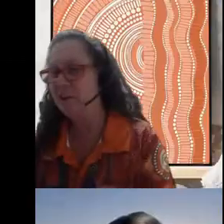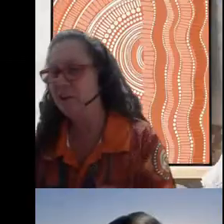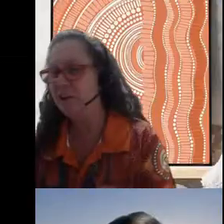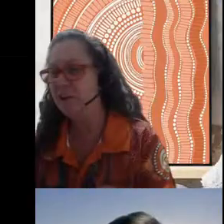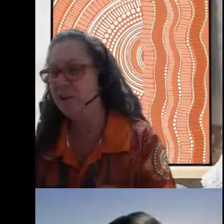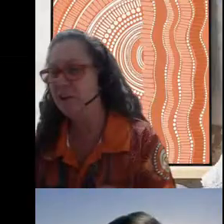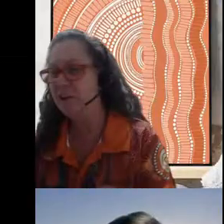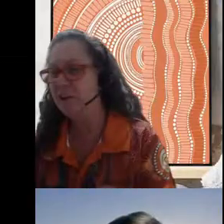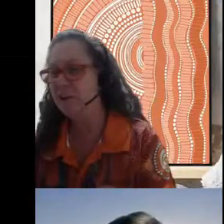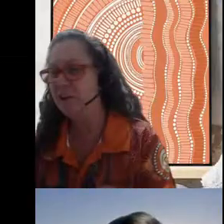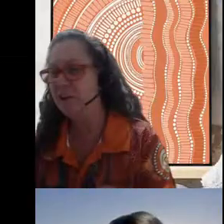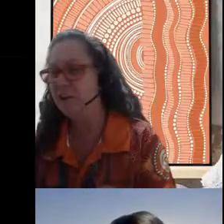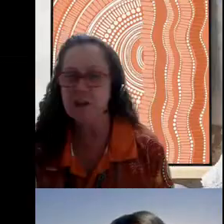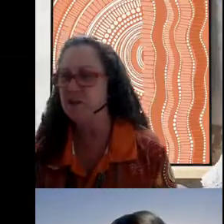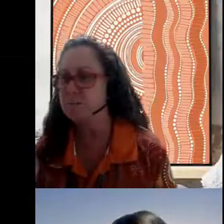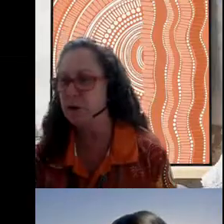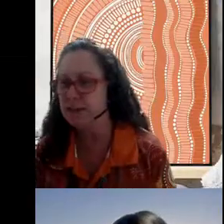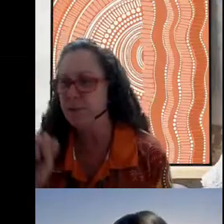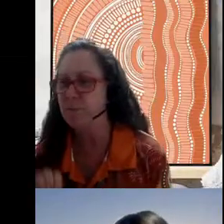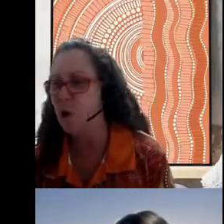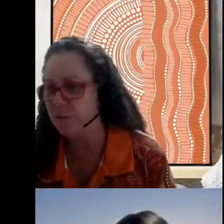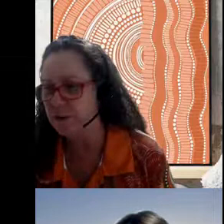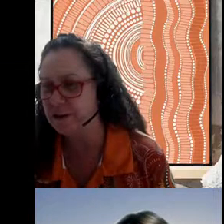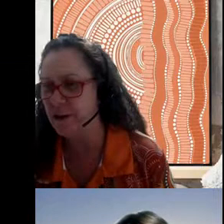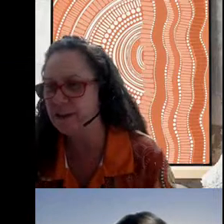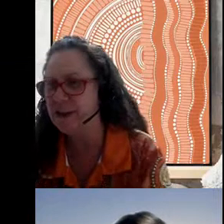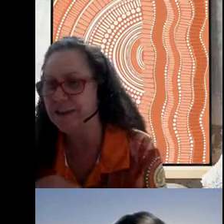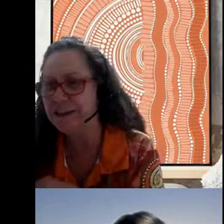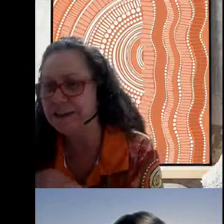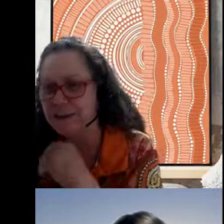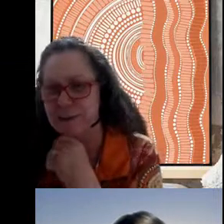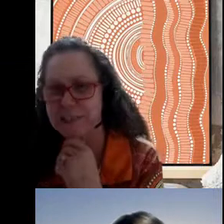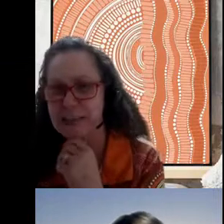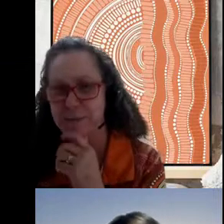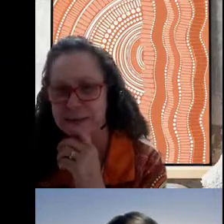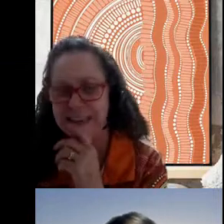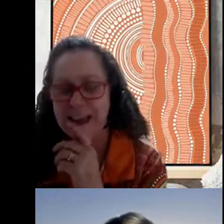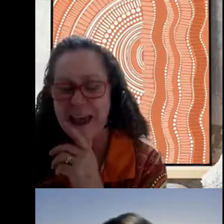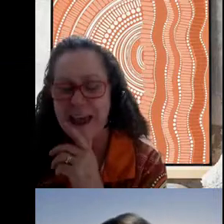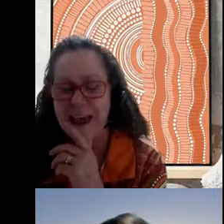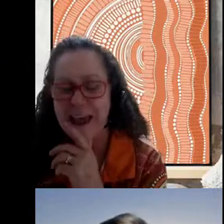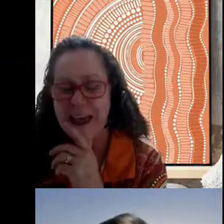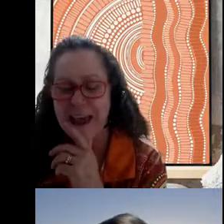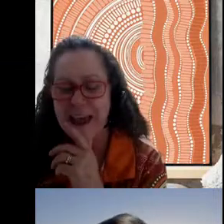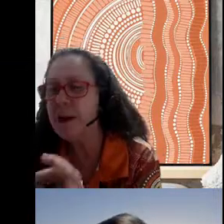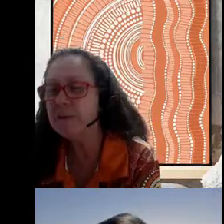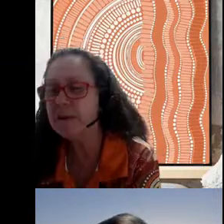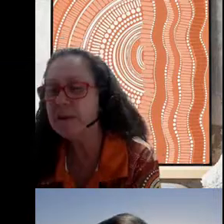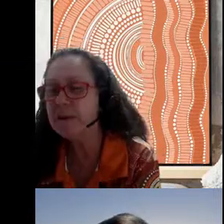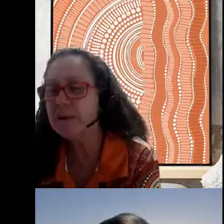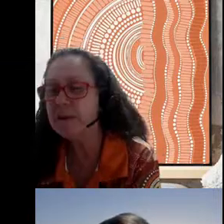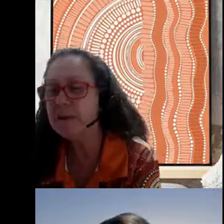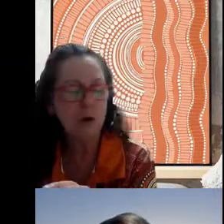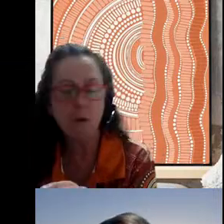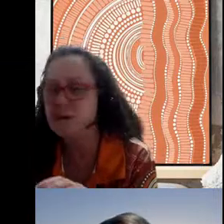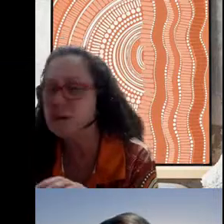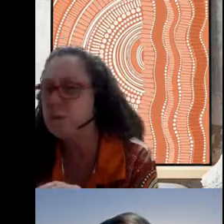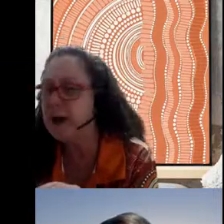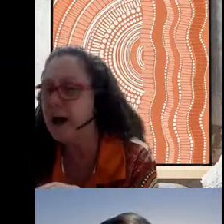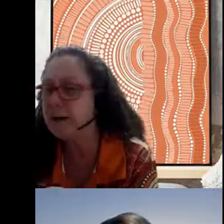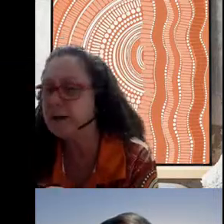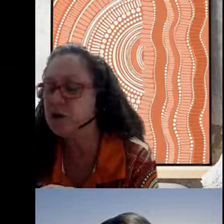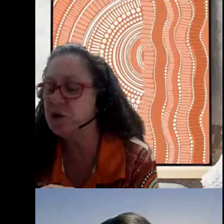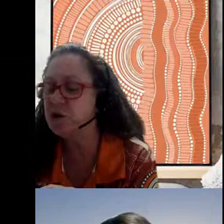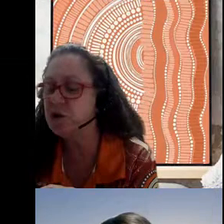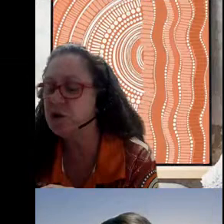know, if only there was the one button that you could just press for both at times in these sort of segments. So mine is just more of a question